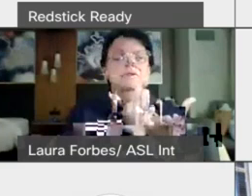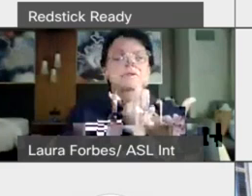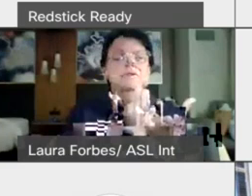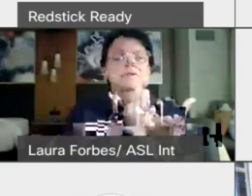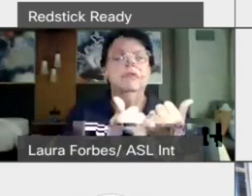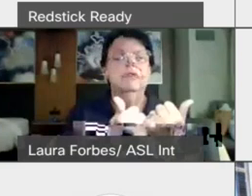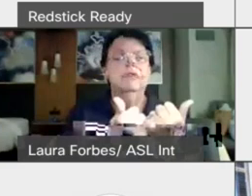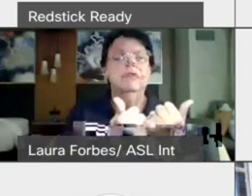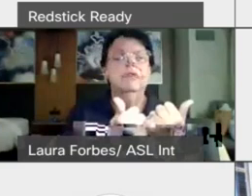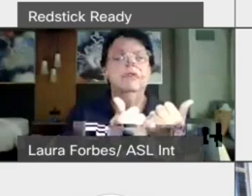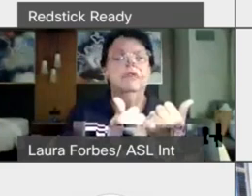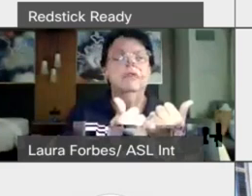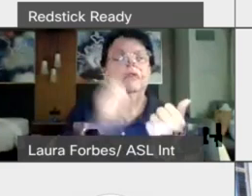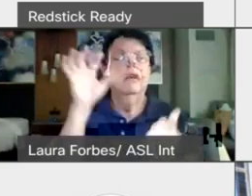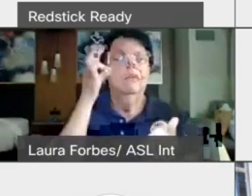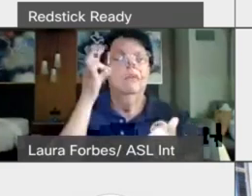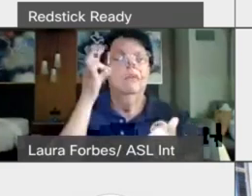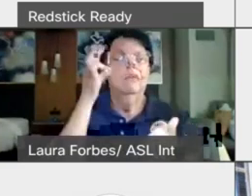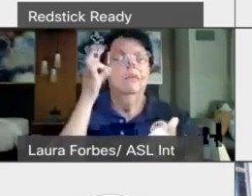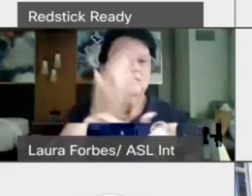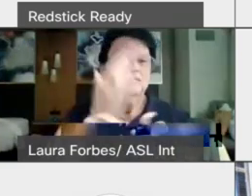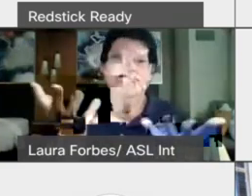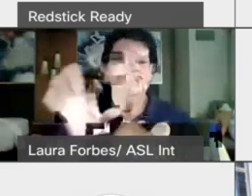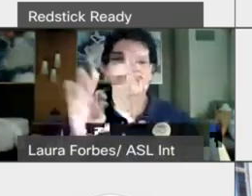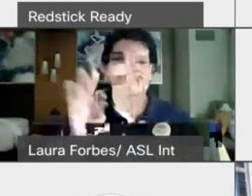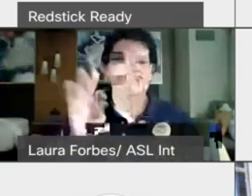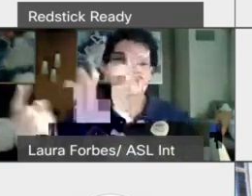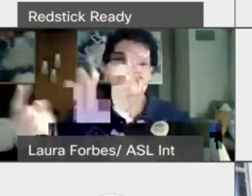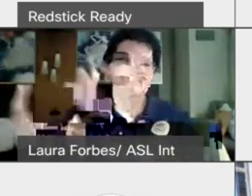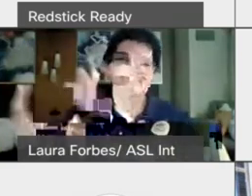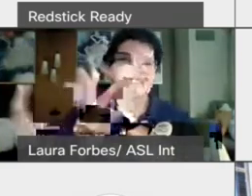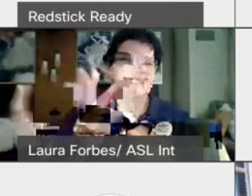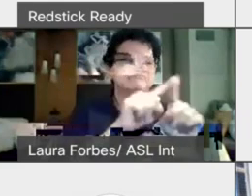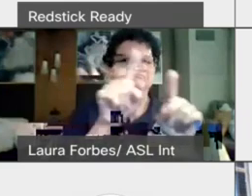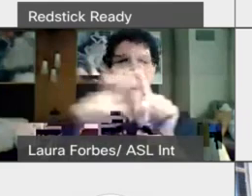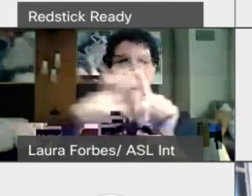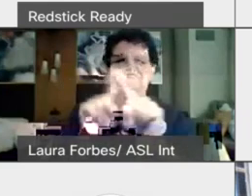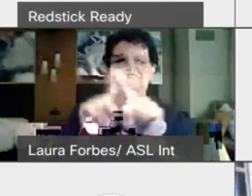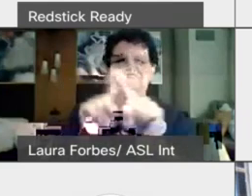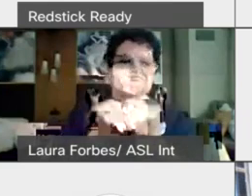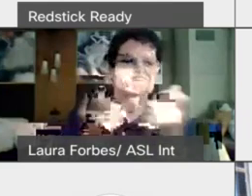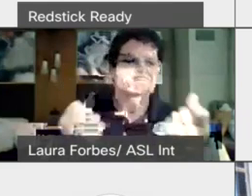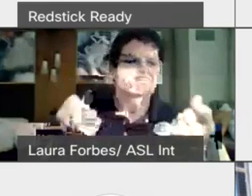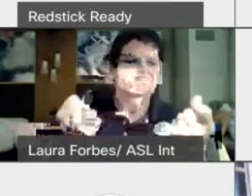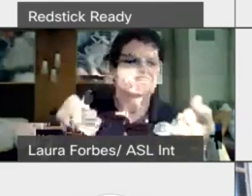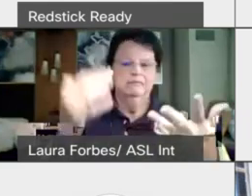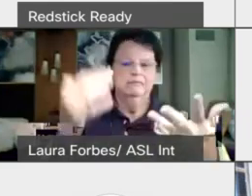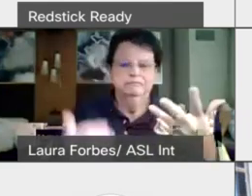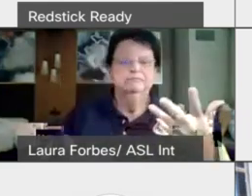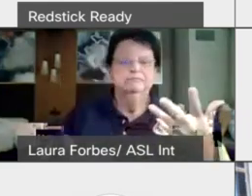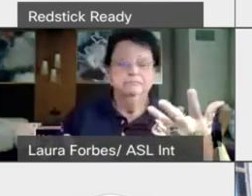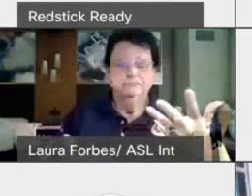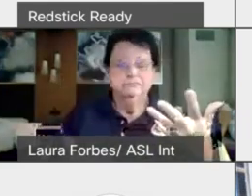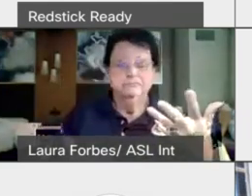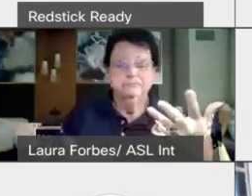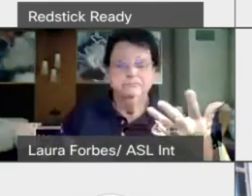the federally supported part is FEMA comes in, and they have all their different agencies. We have many of those on the phones on the call